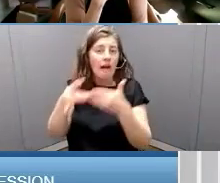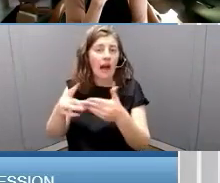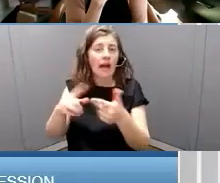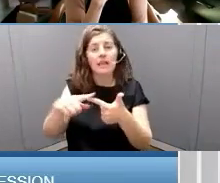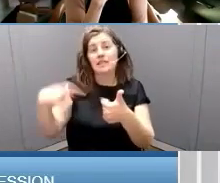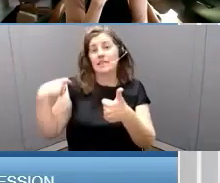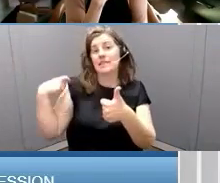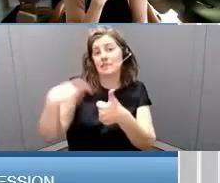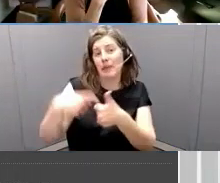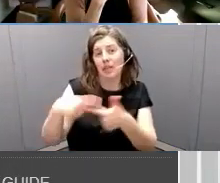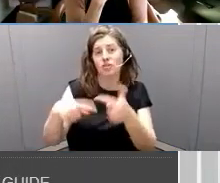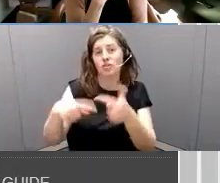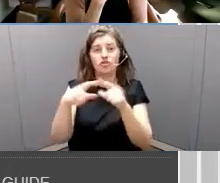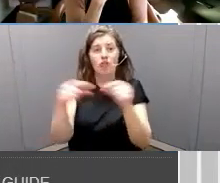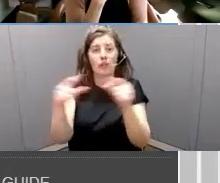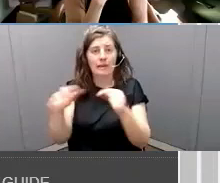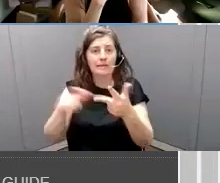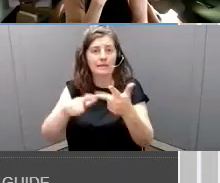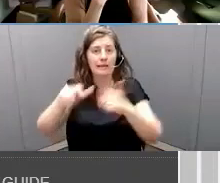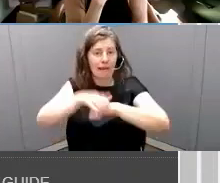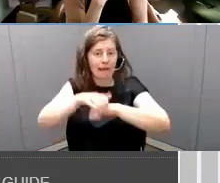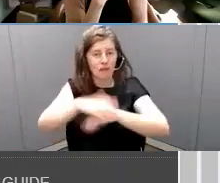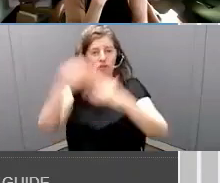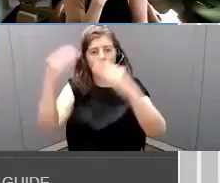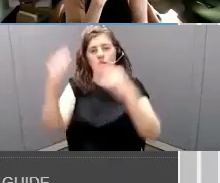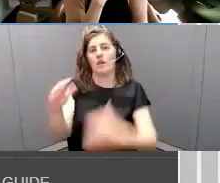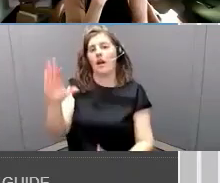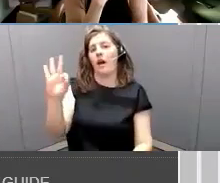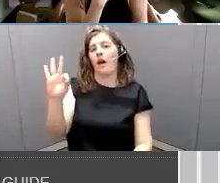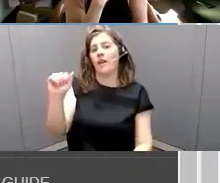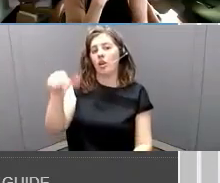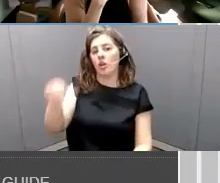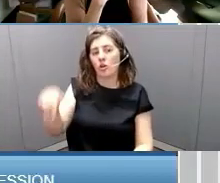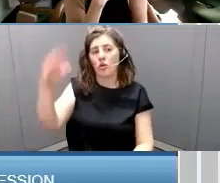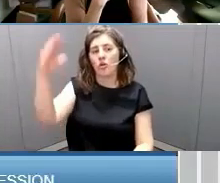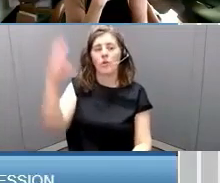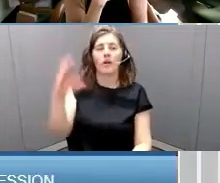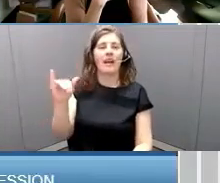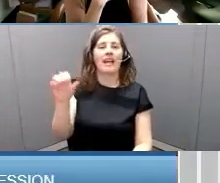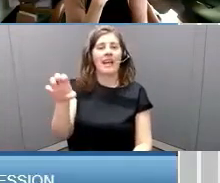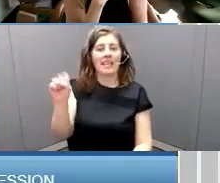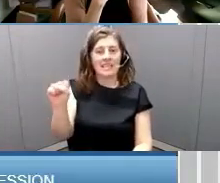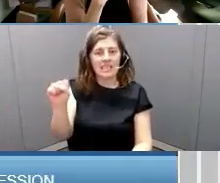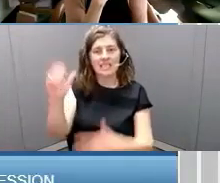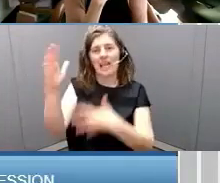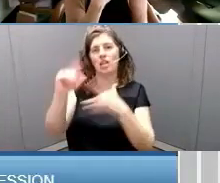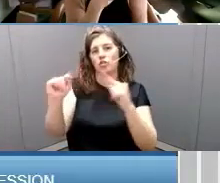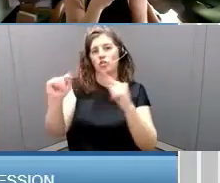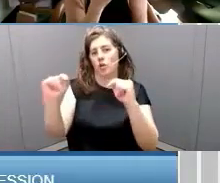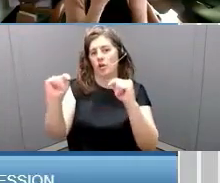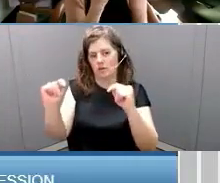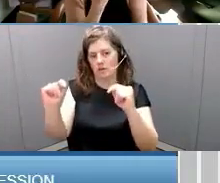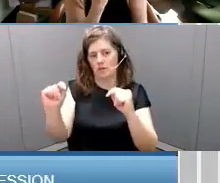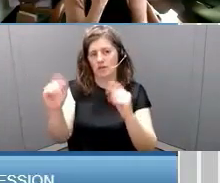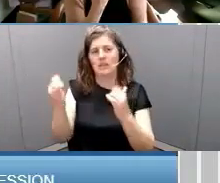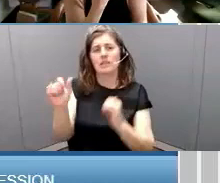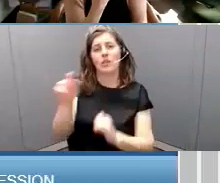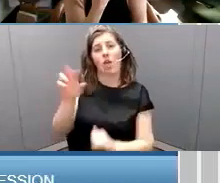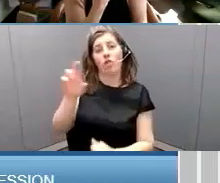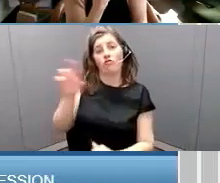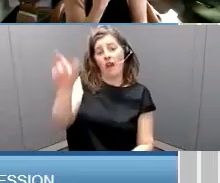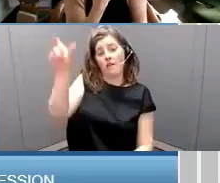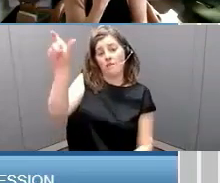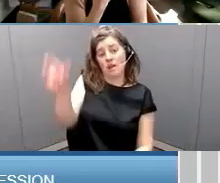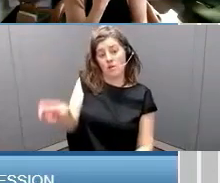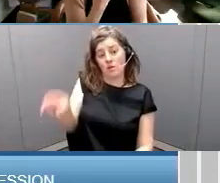and English, FAQ, cases, and tutorials. The template settings, and we're still looking at the right-hand